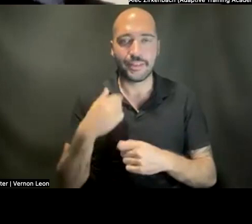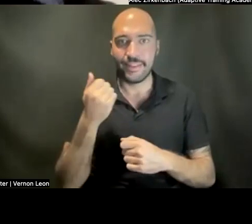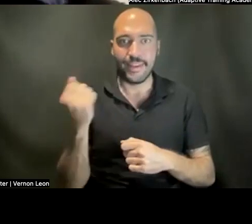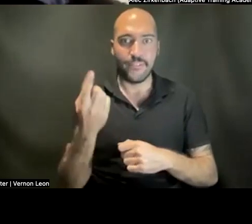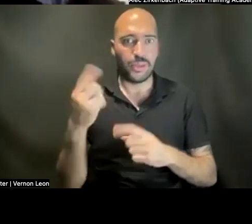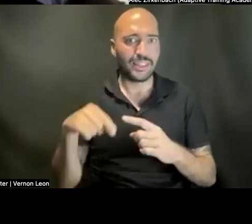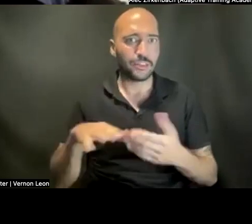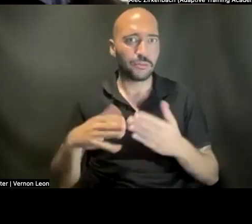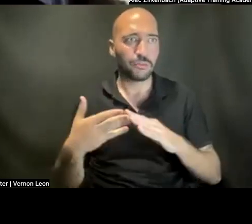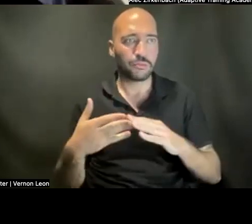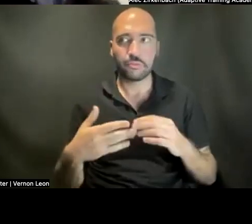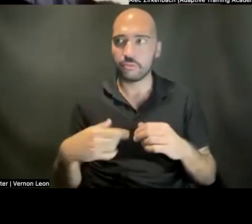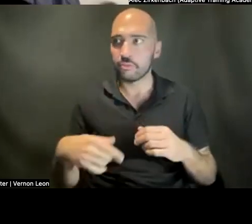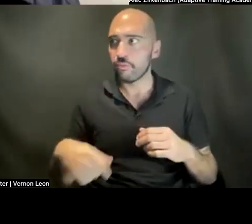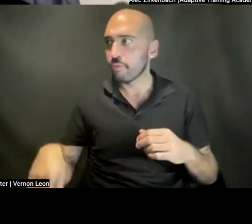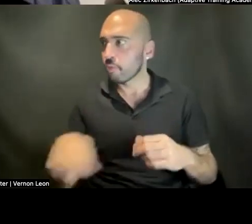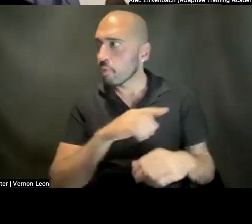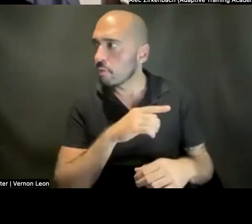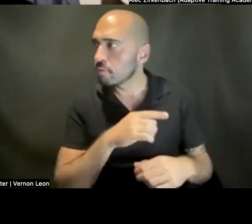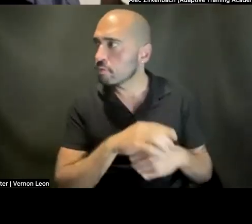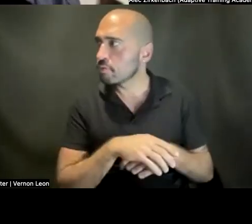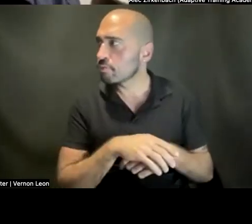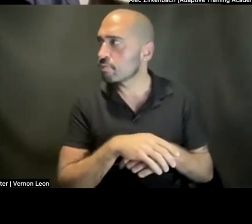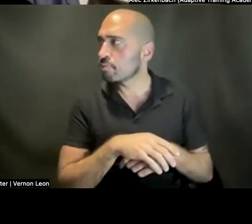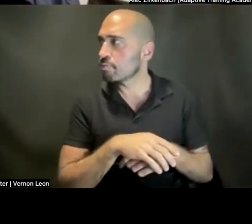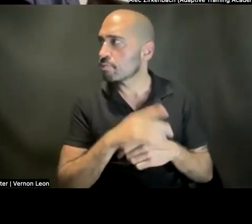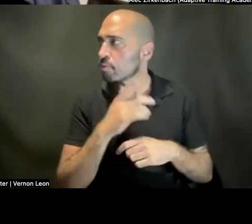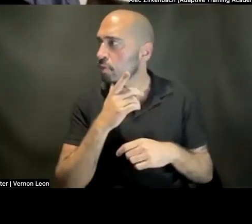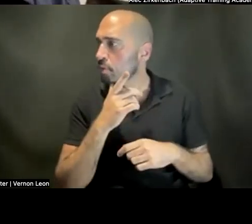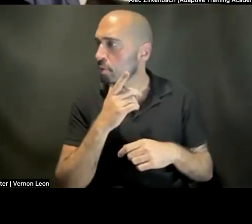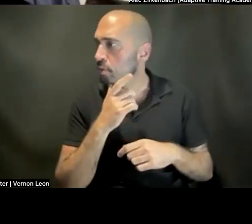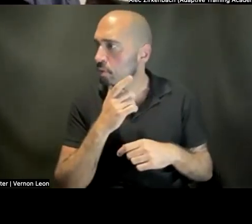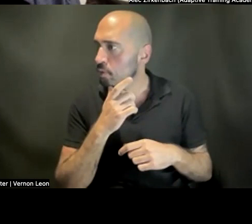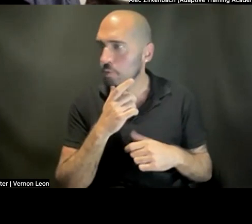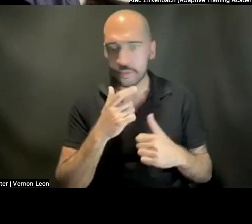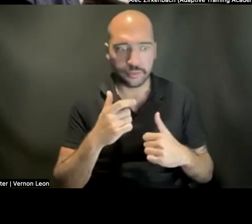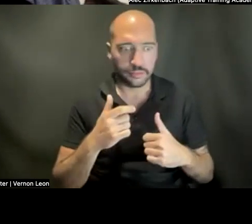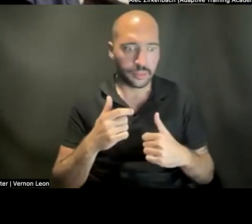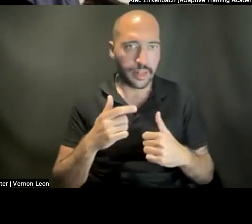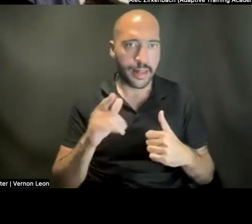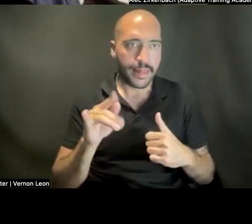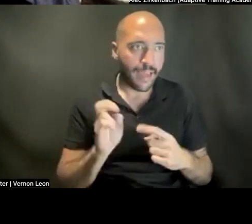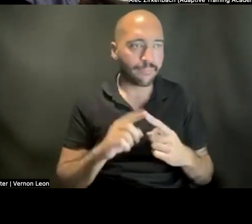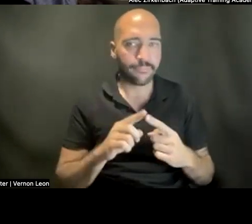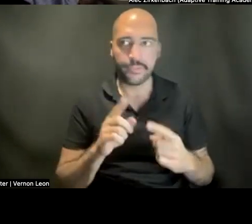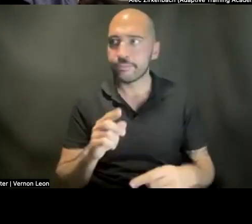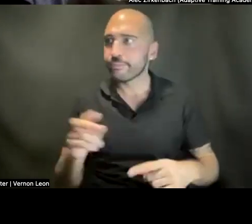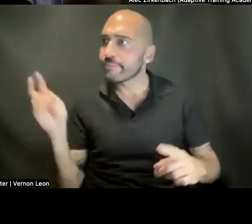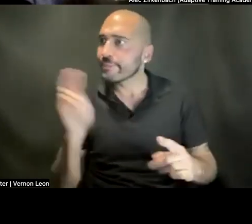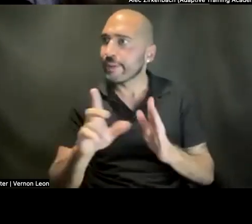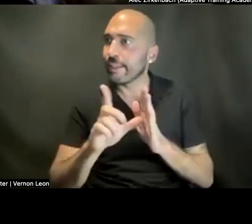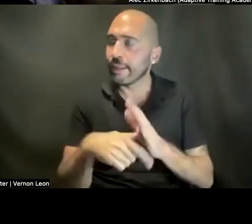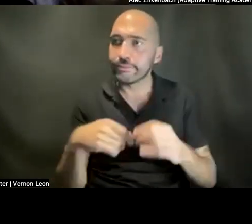community, those who are live, those who are going to, interact with this session later, those who are in our Facebook group and our